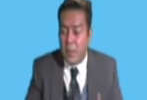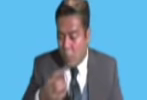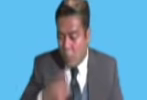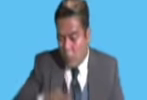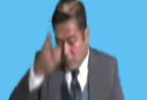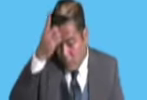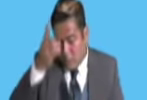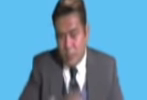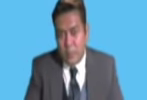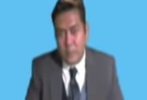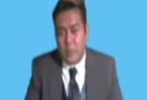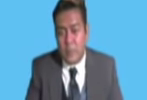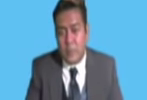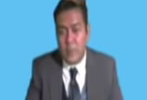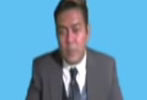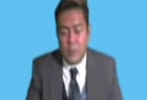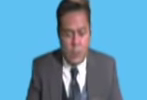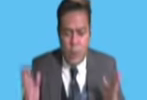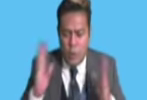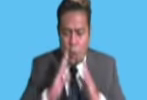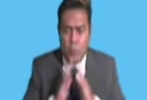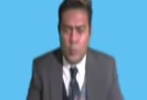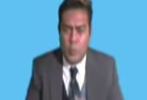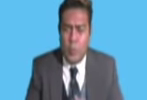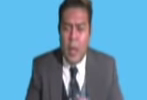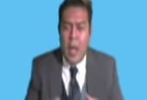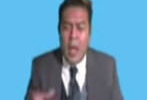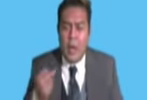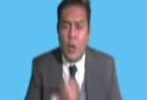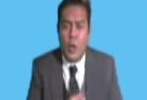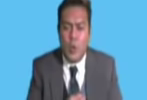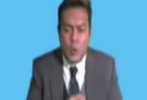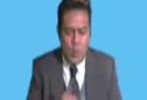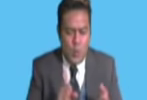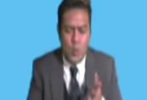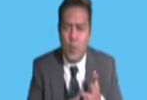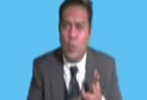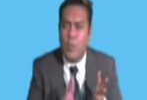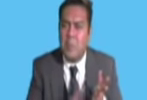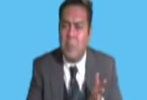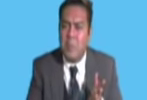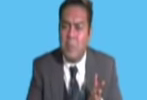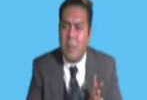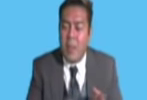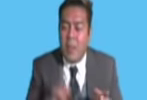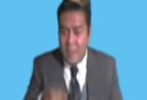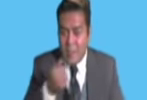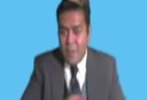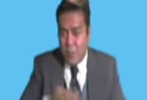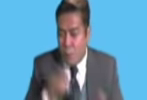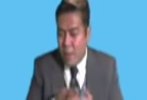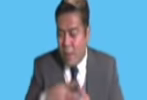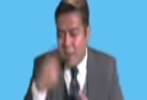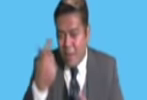sector signals the doom and gloom brought about by this Bainimarama government. And if this government really care about